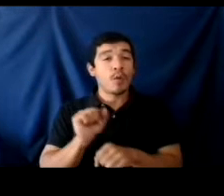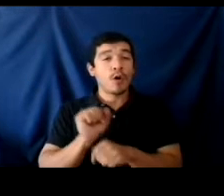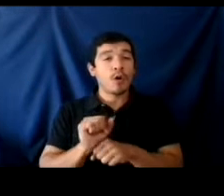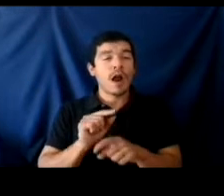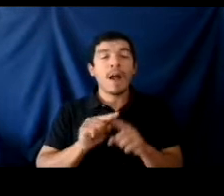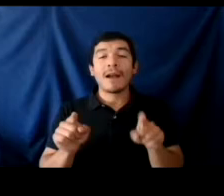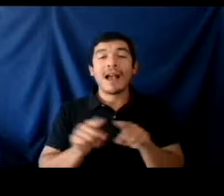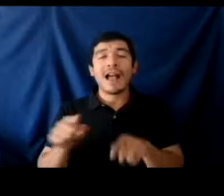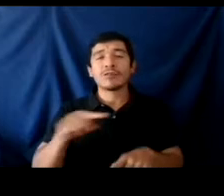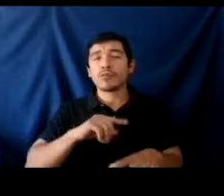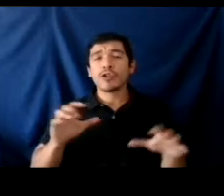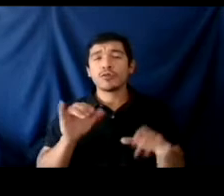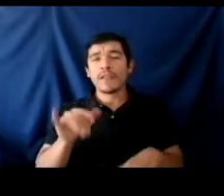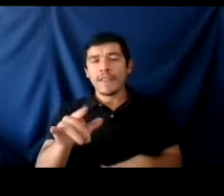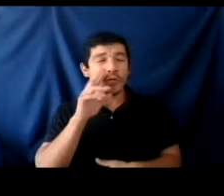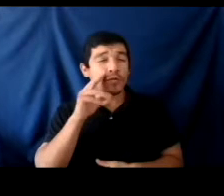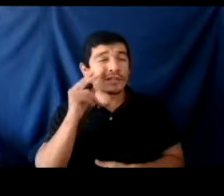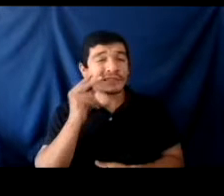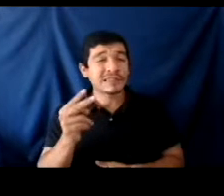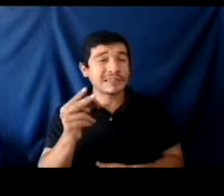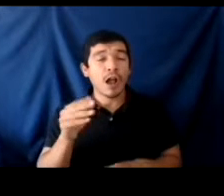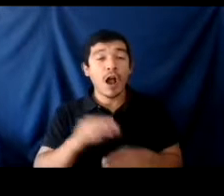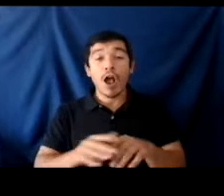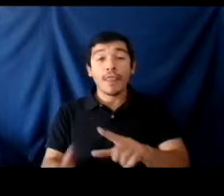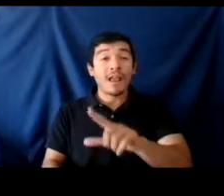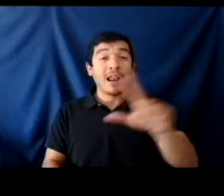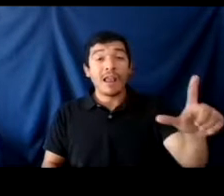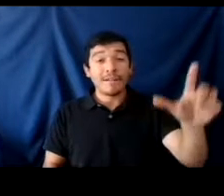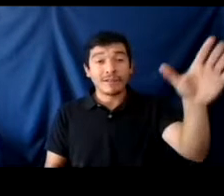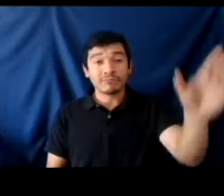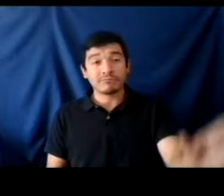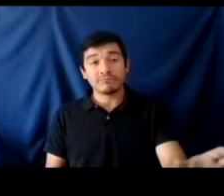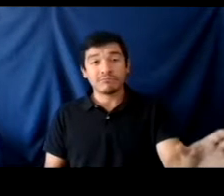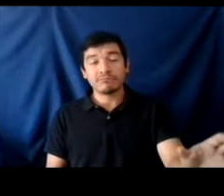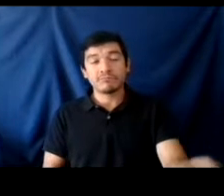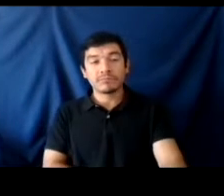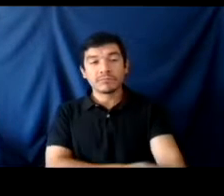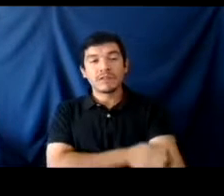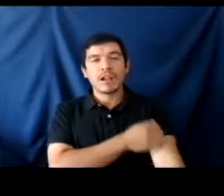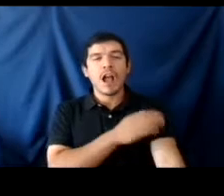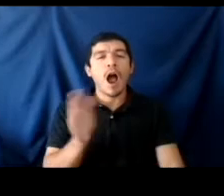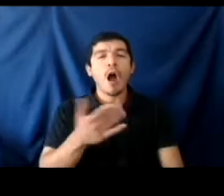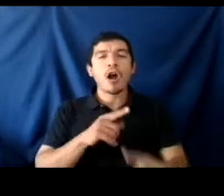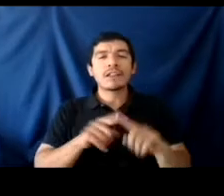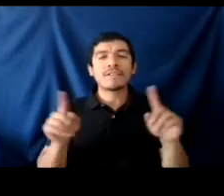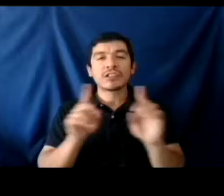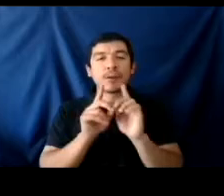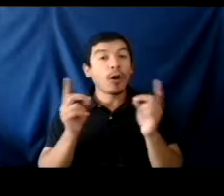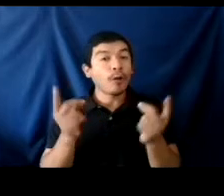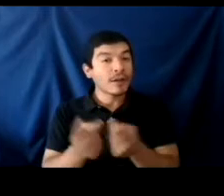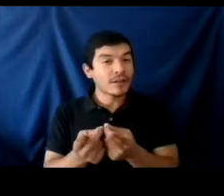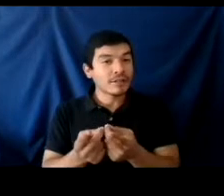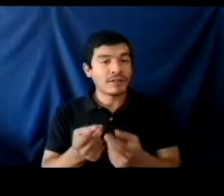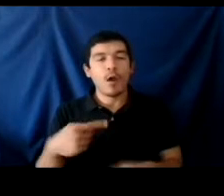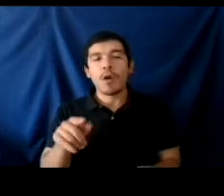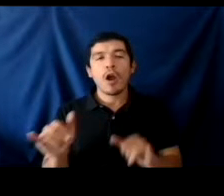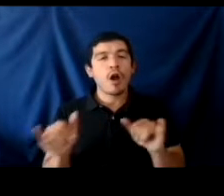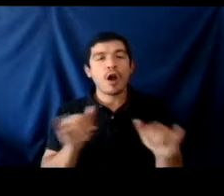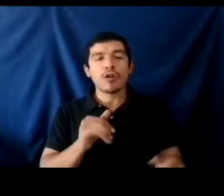as we do that, you'll see on the left side, hand side, are different departments. We also